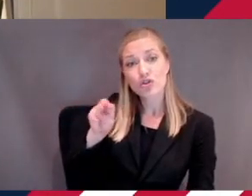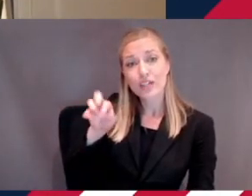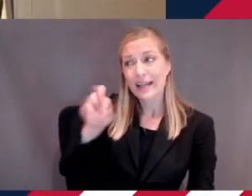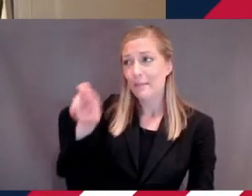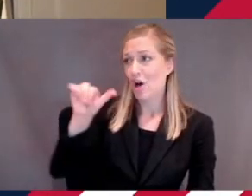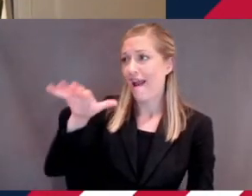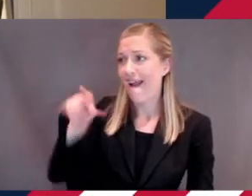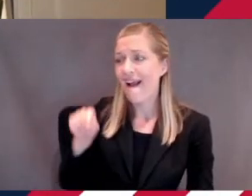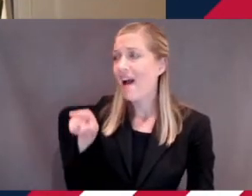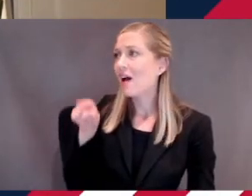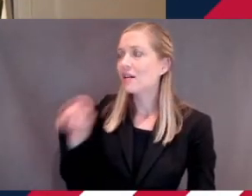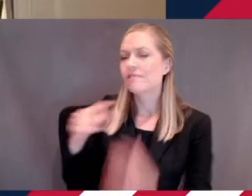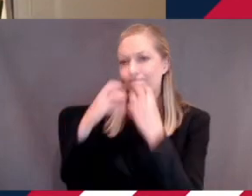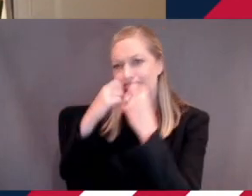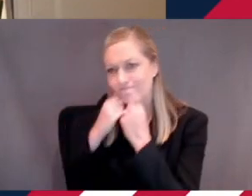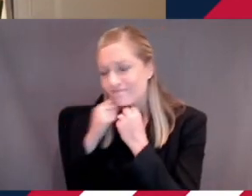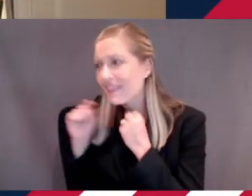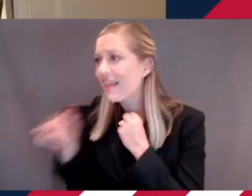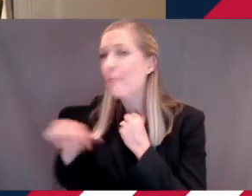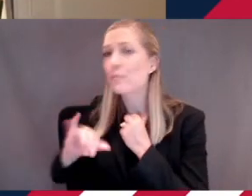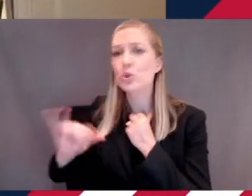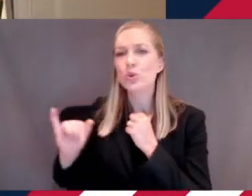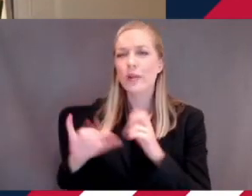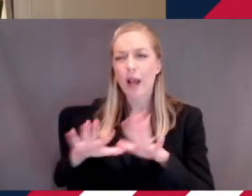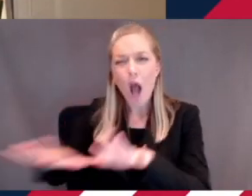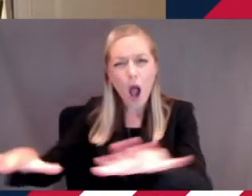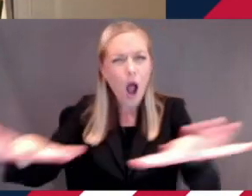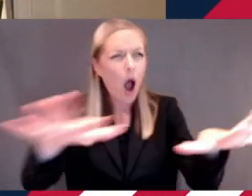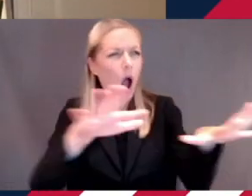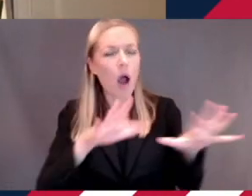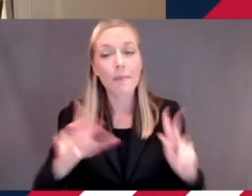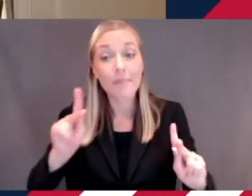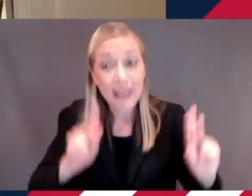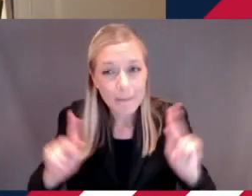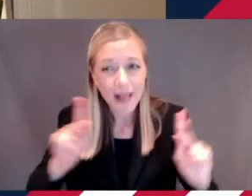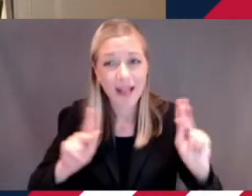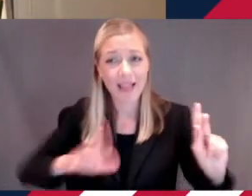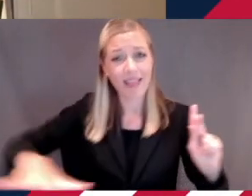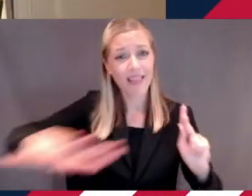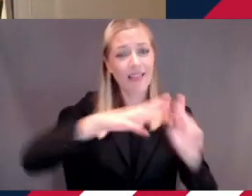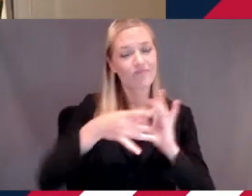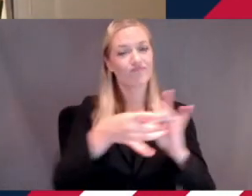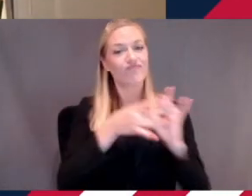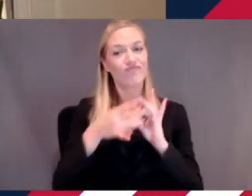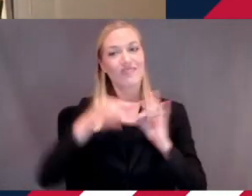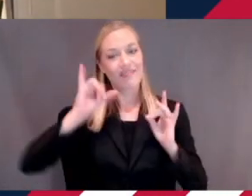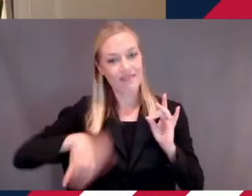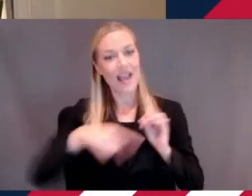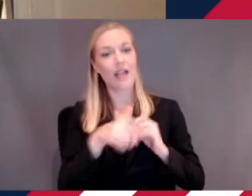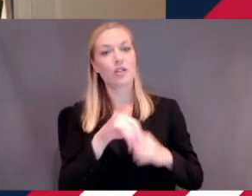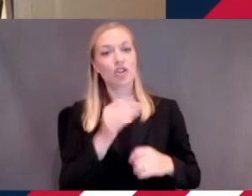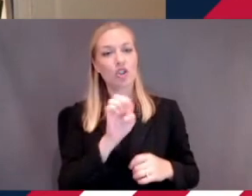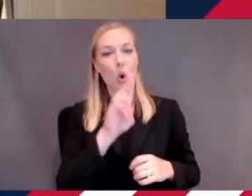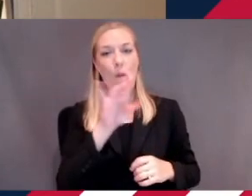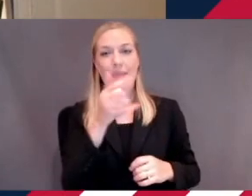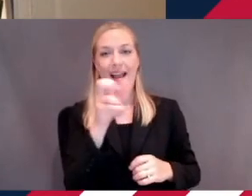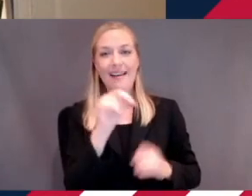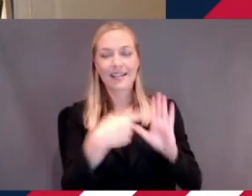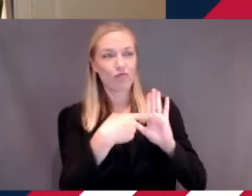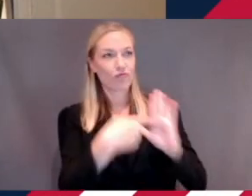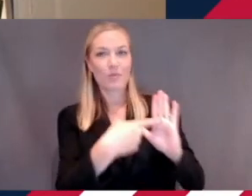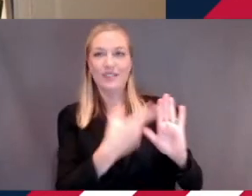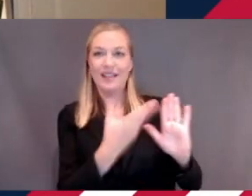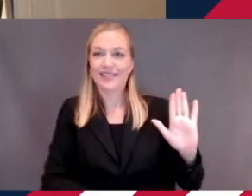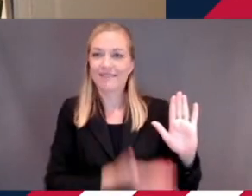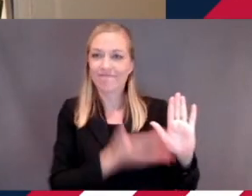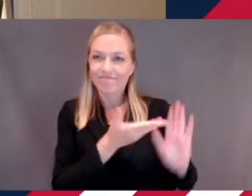Biden's life has been about. And this election, as Joe Biden would be the first to admit, is more than about Joe Biden or